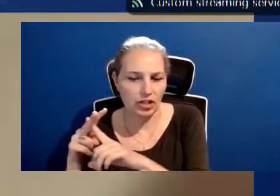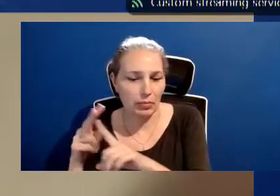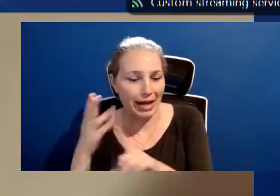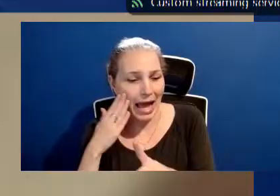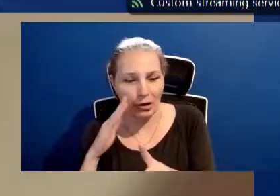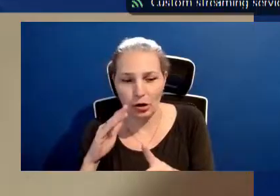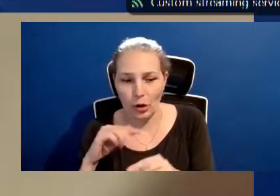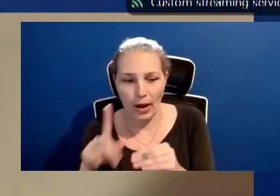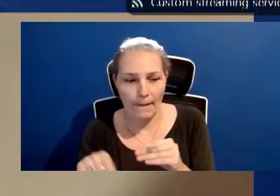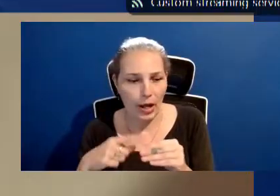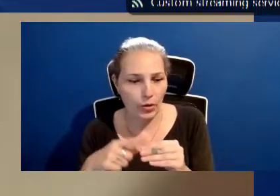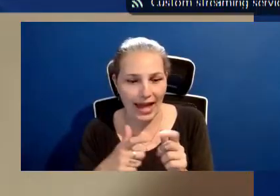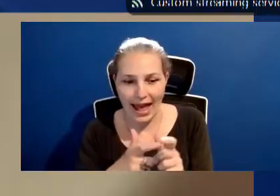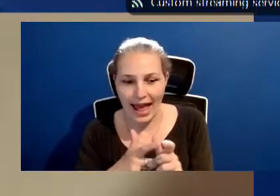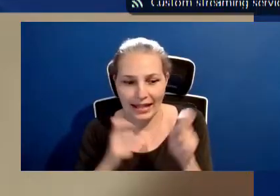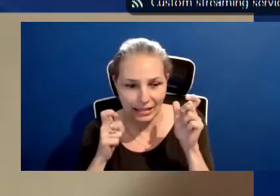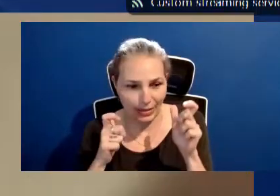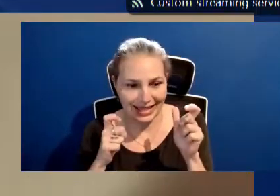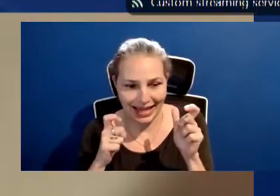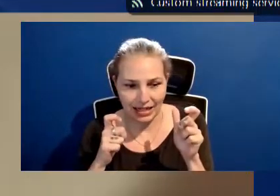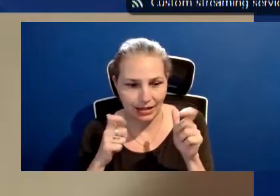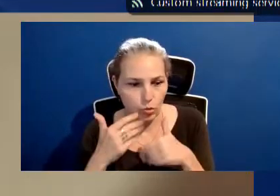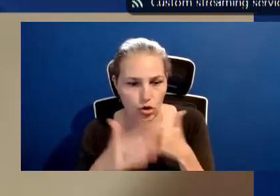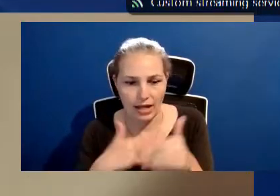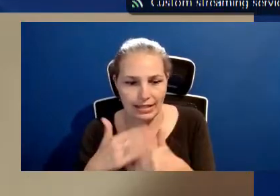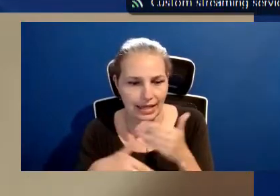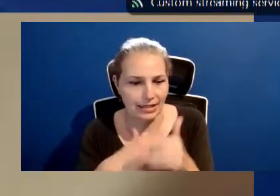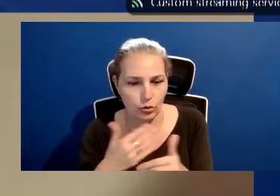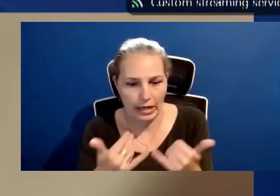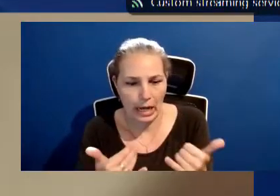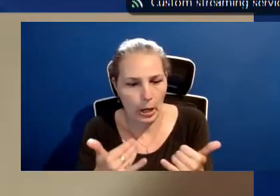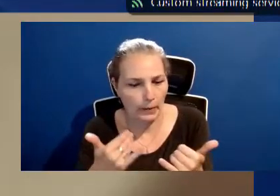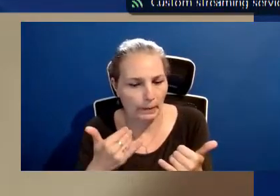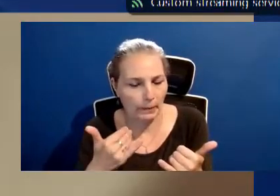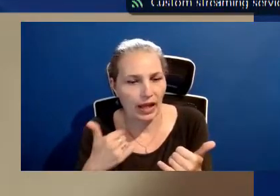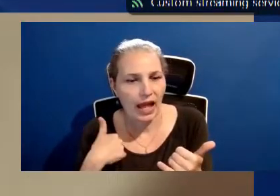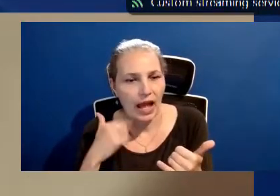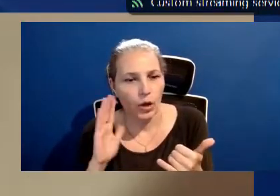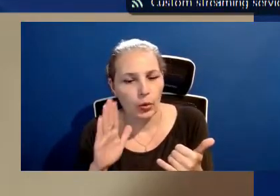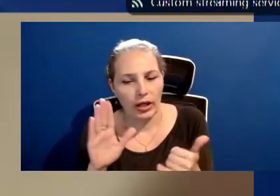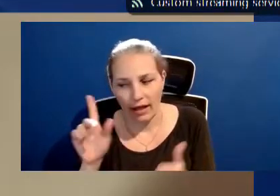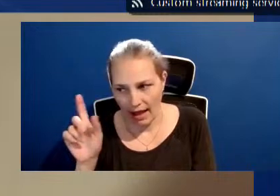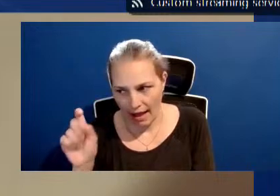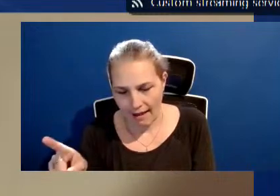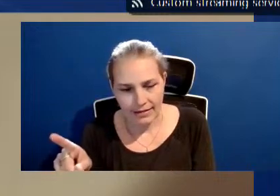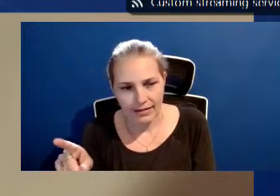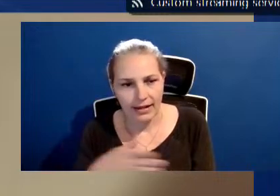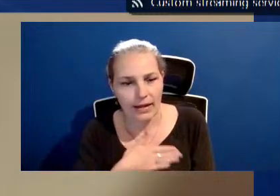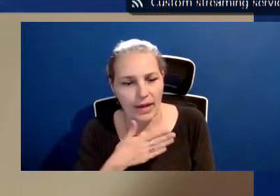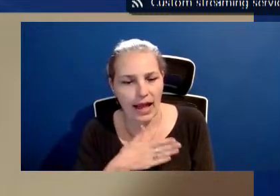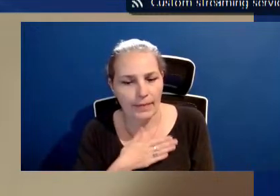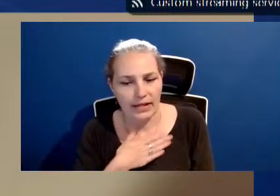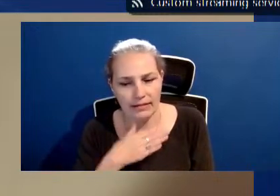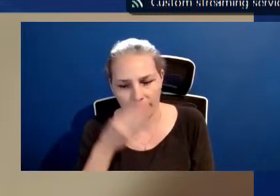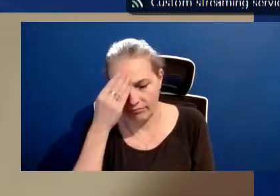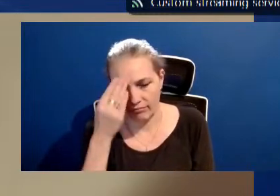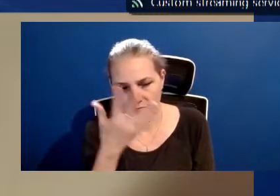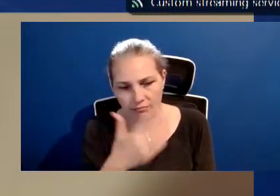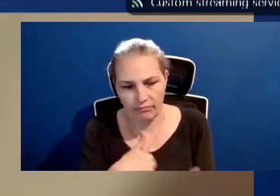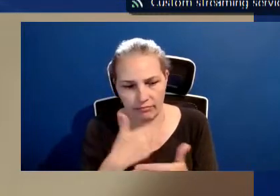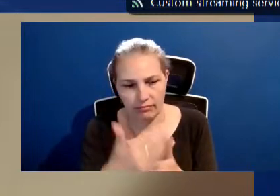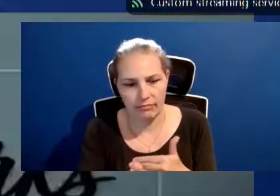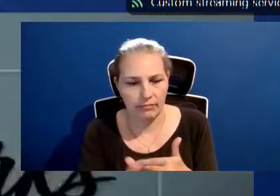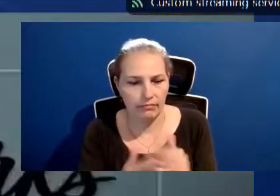expedited speed up of that at this moment, but I'll be glad to get an answer back to this